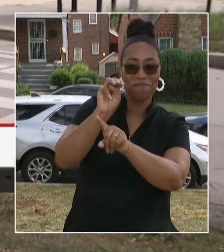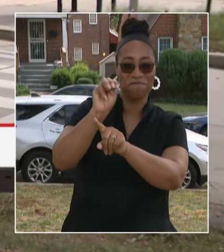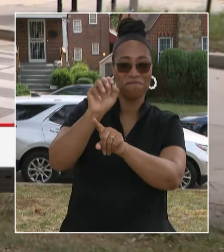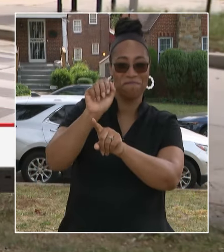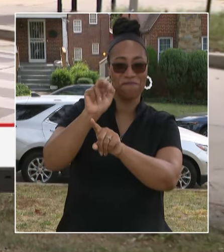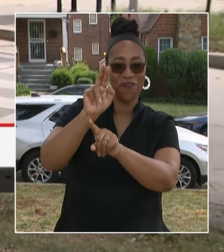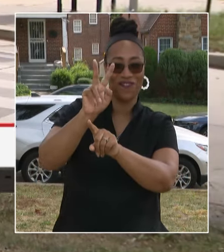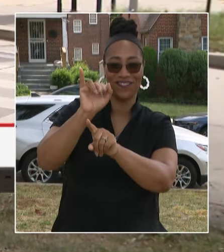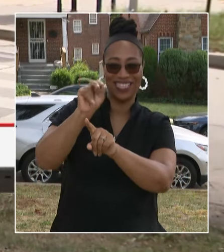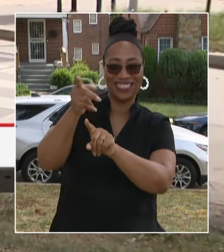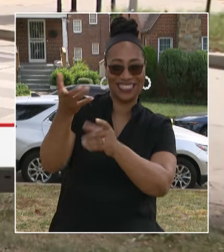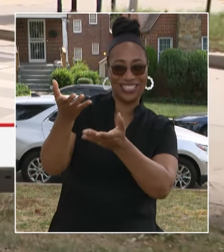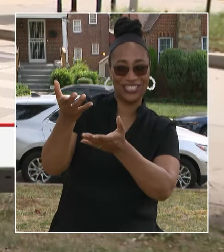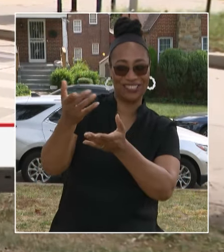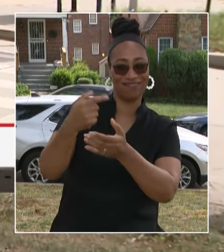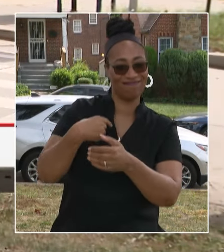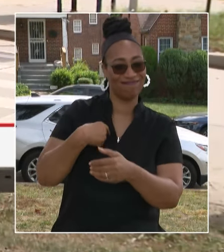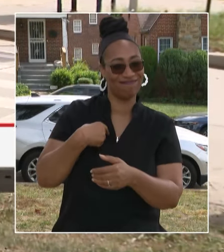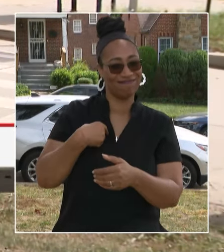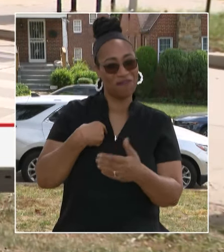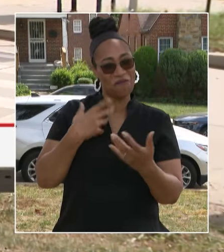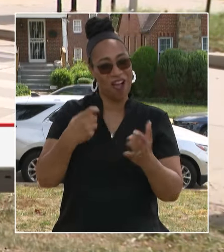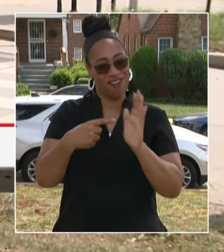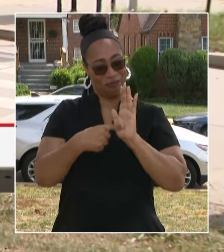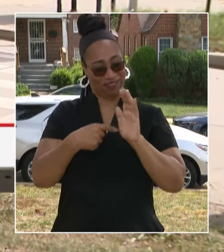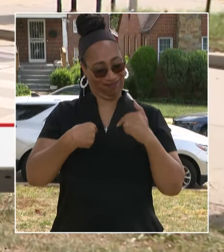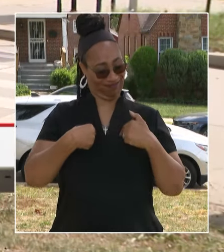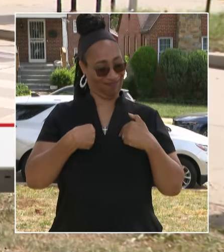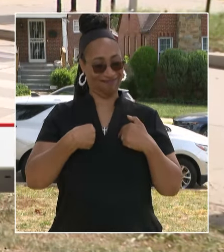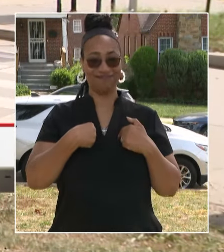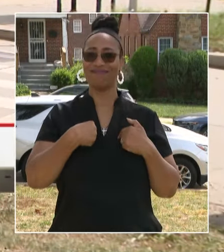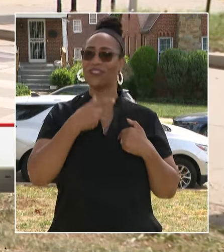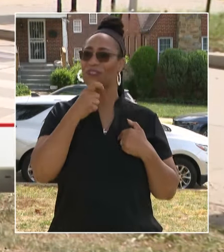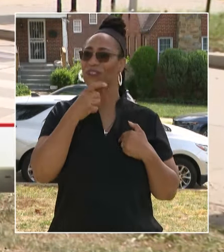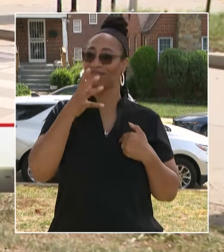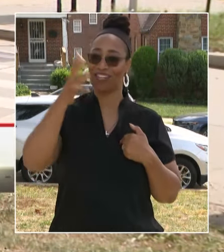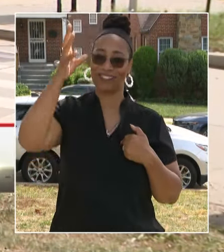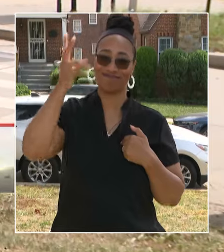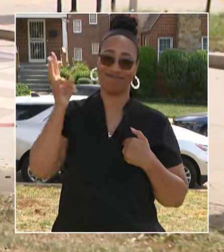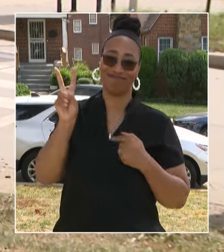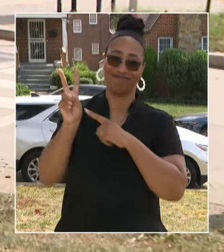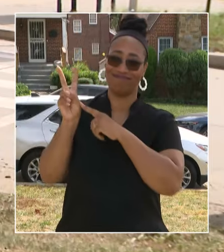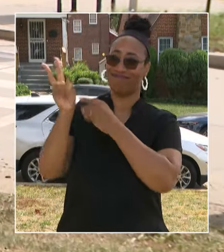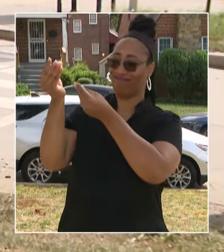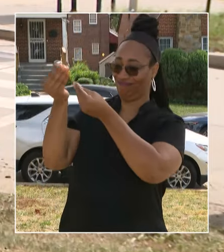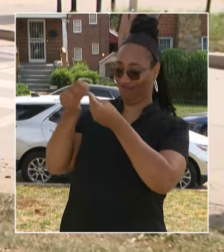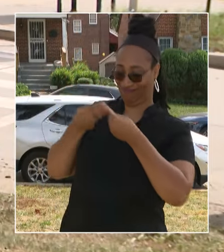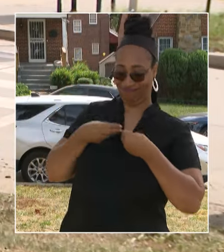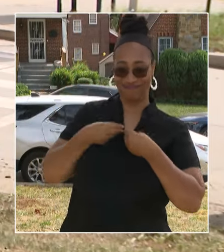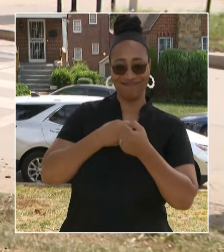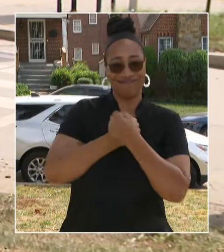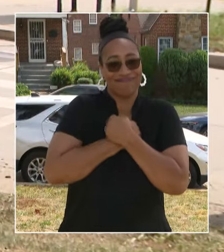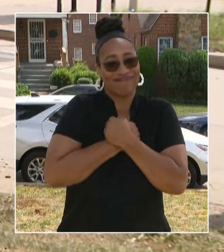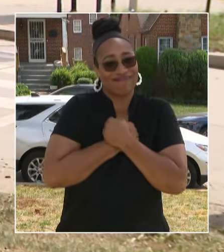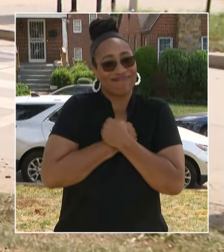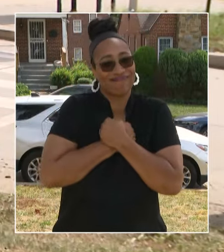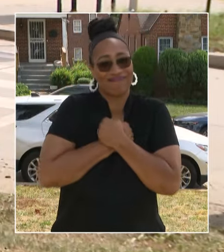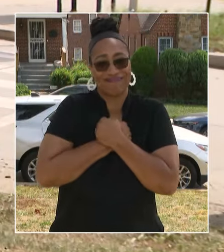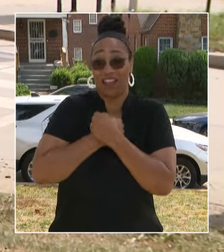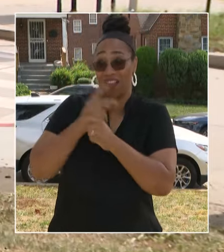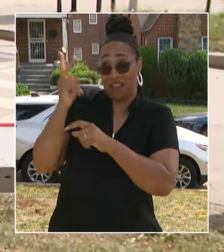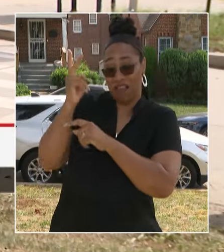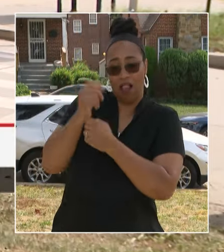father, who absolutely adored Mr. Spaulding, and he was a great supporter of his.